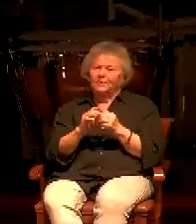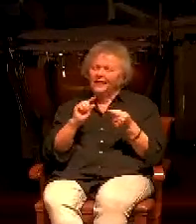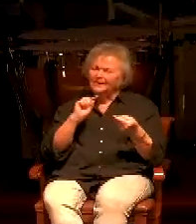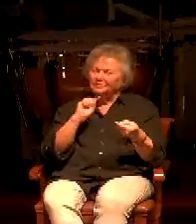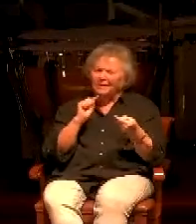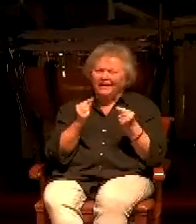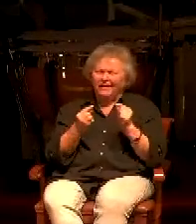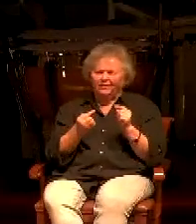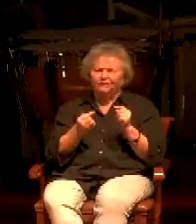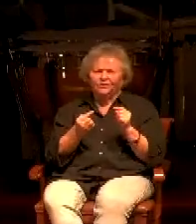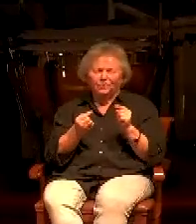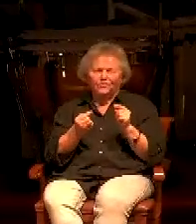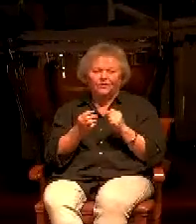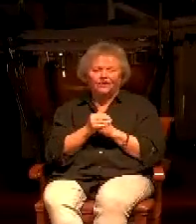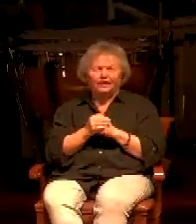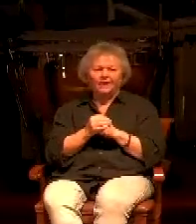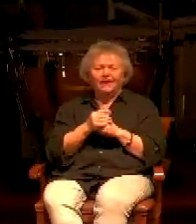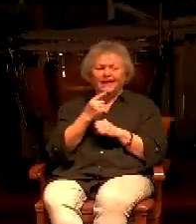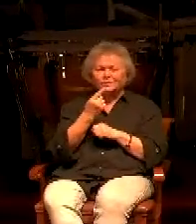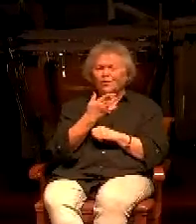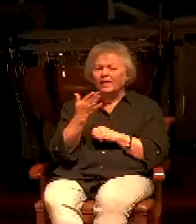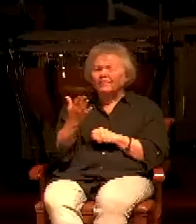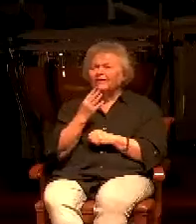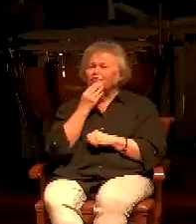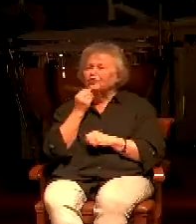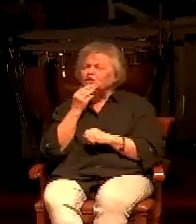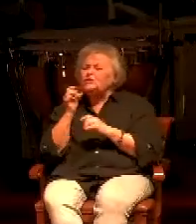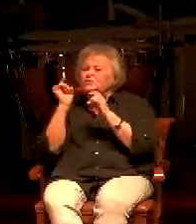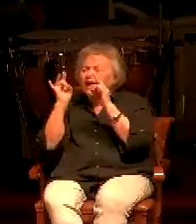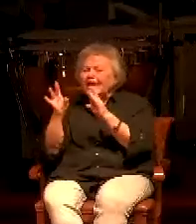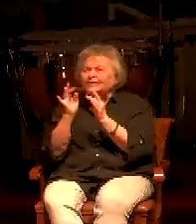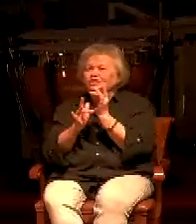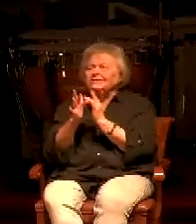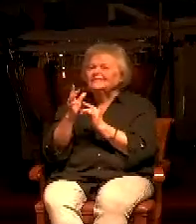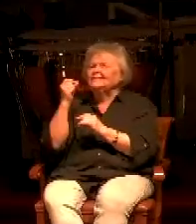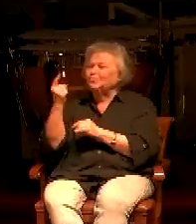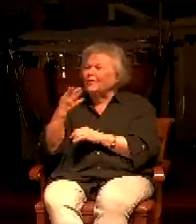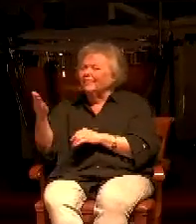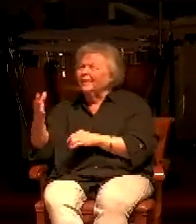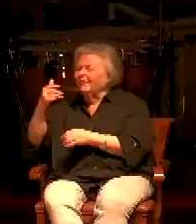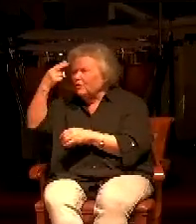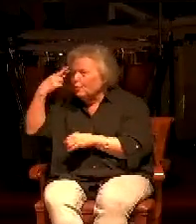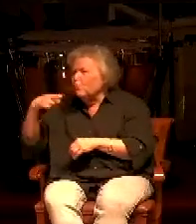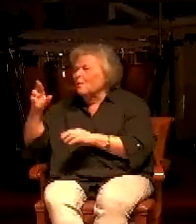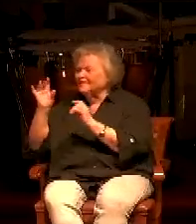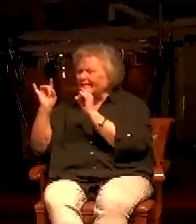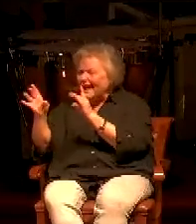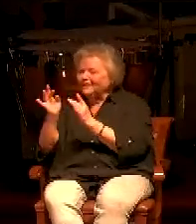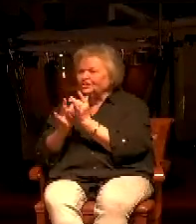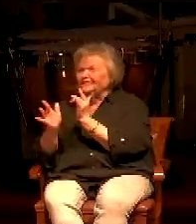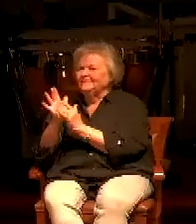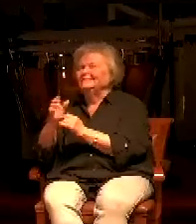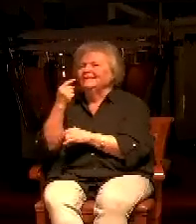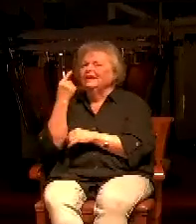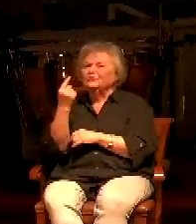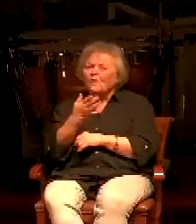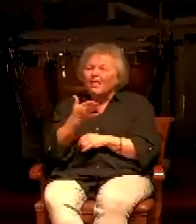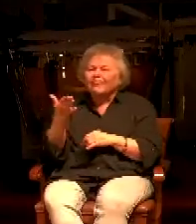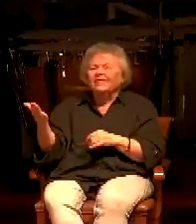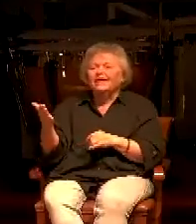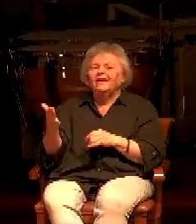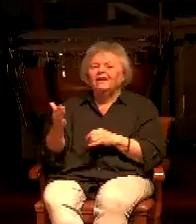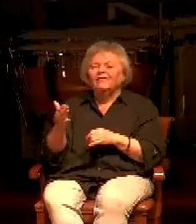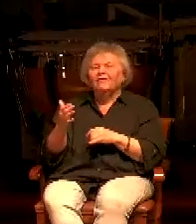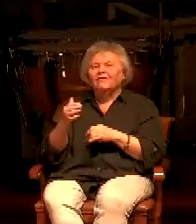hate Jesus. It's one thing for the Romans to hate Jesus. It's one thing for the crowd to think he's causing trouble. It's another thing for Peter, who walked on water with Jesus and fed